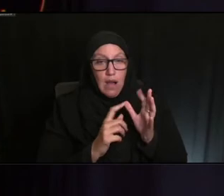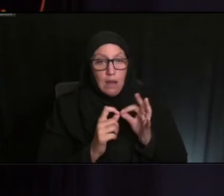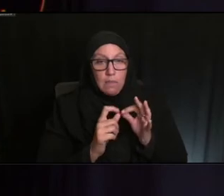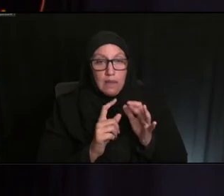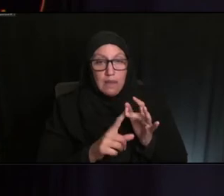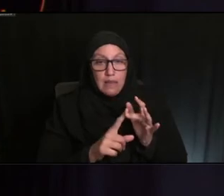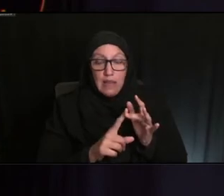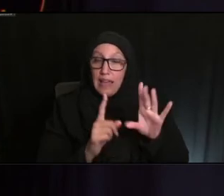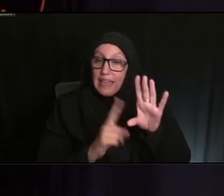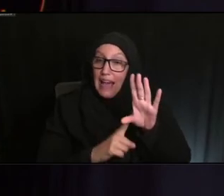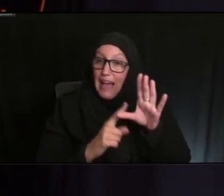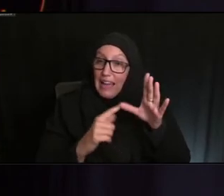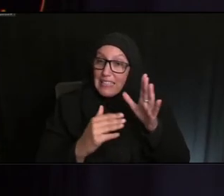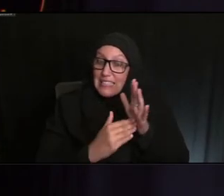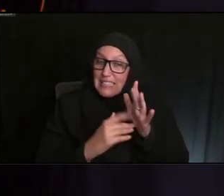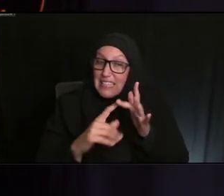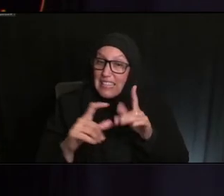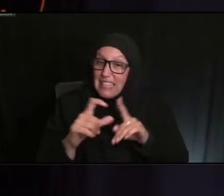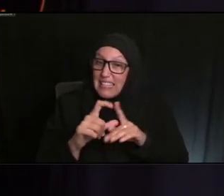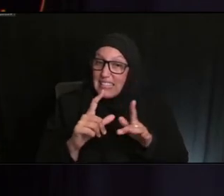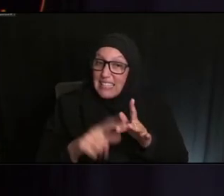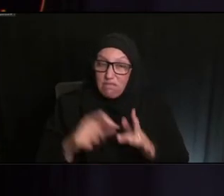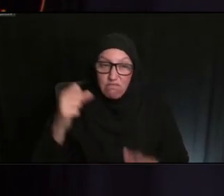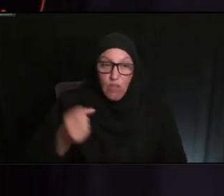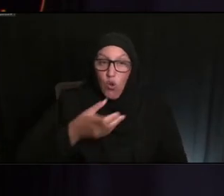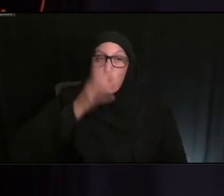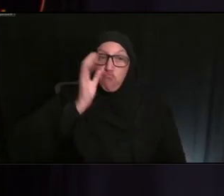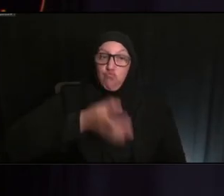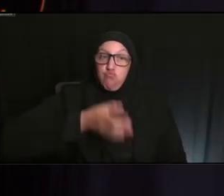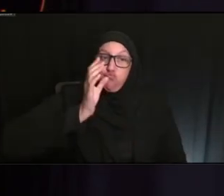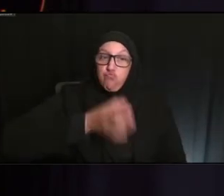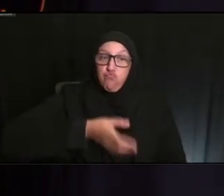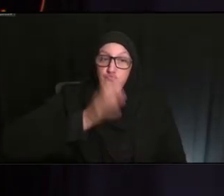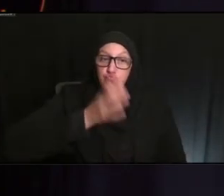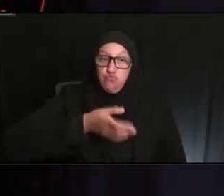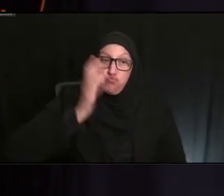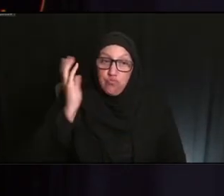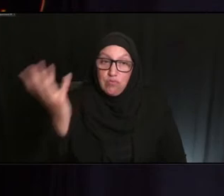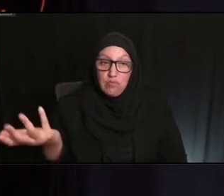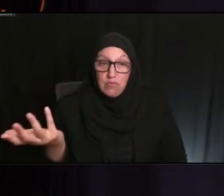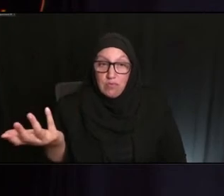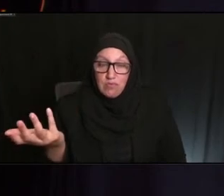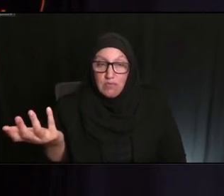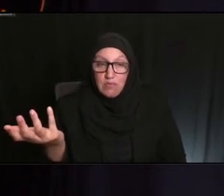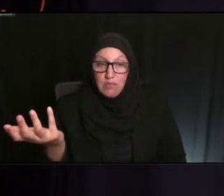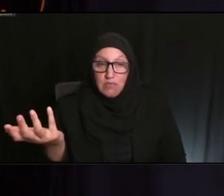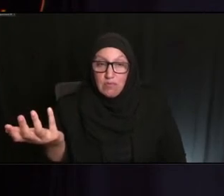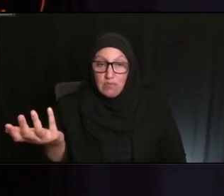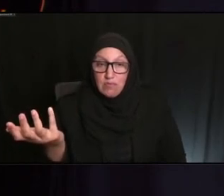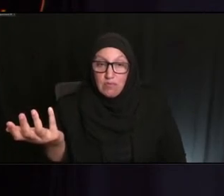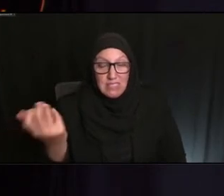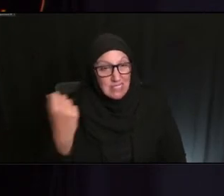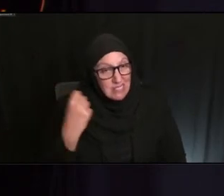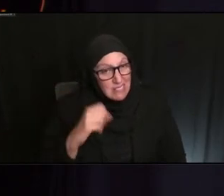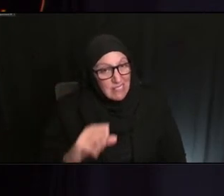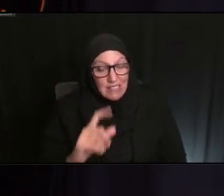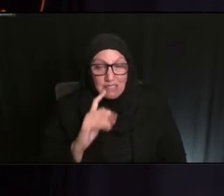Yazid's chugging down the beers. He was very fond of beer. And they still tell you,